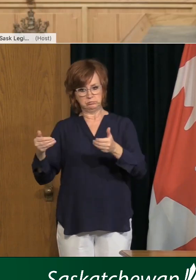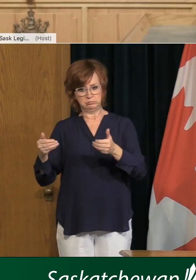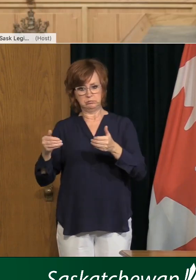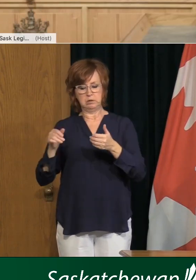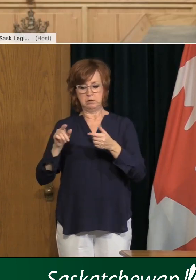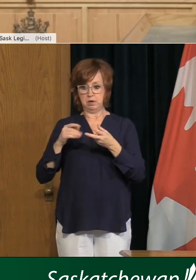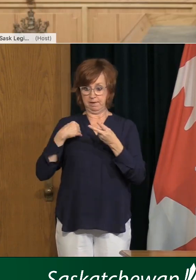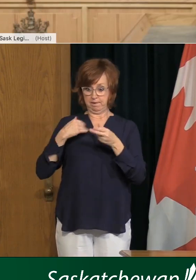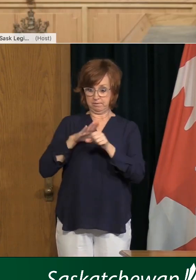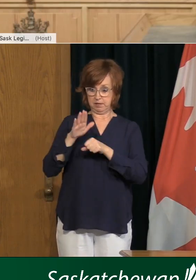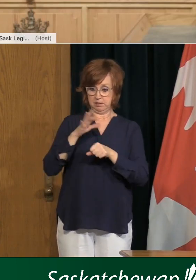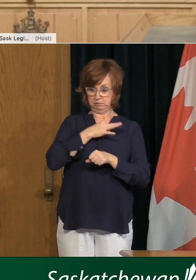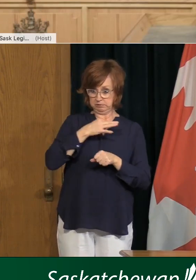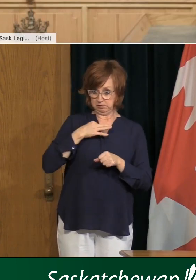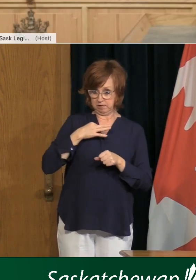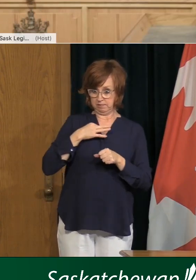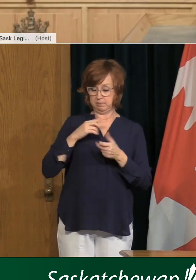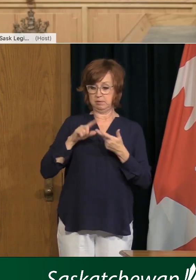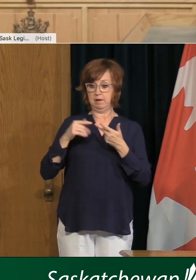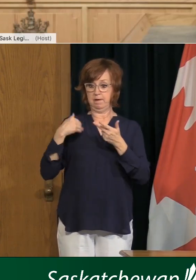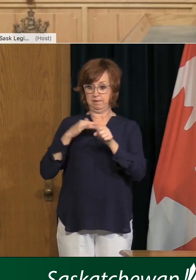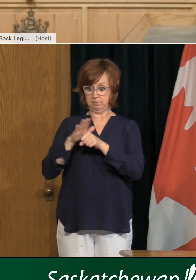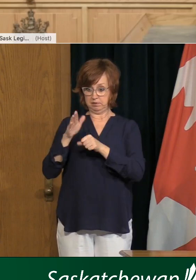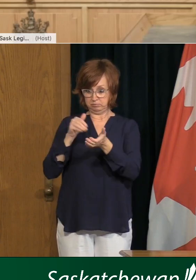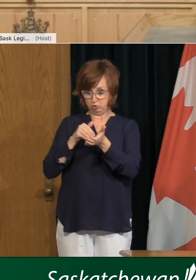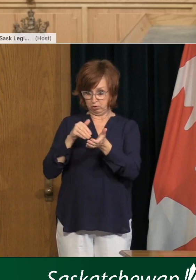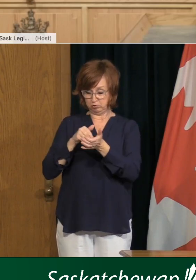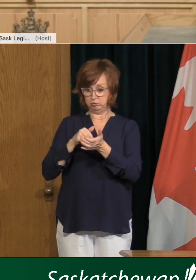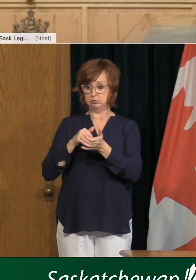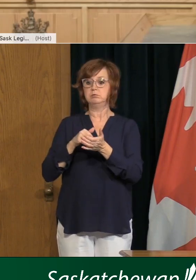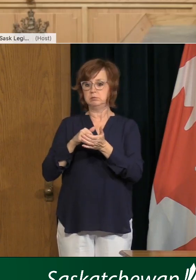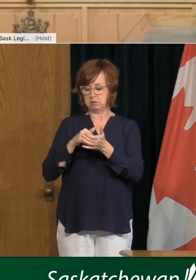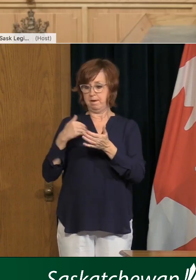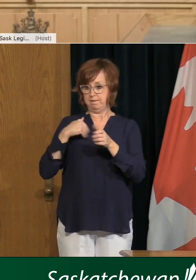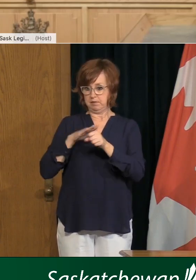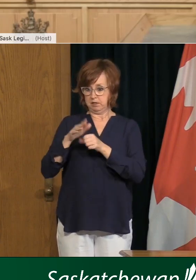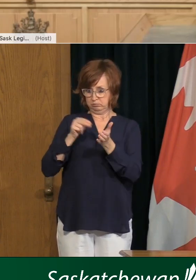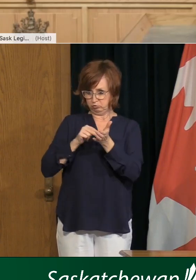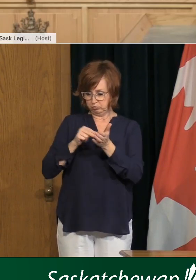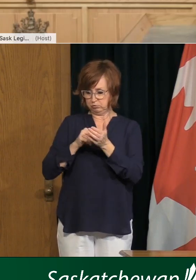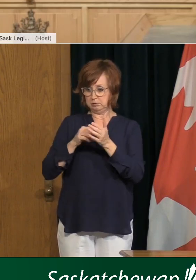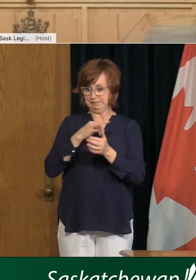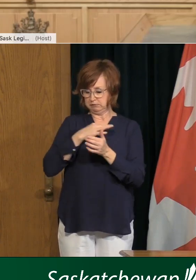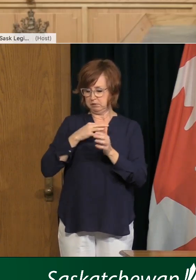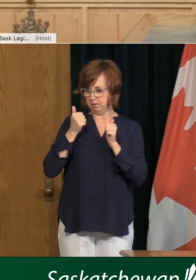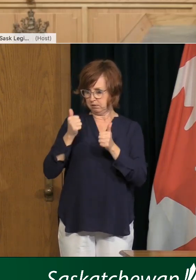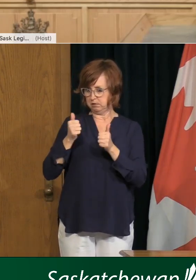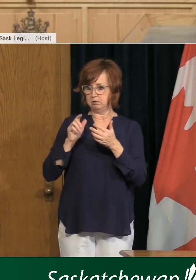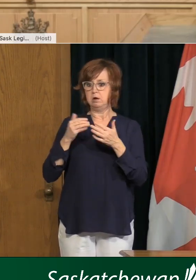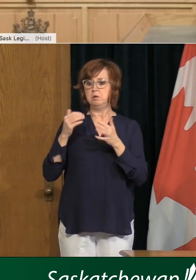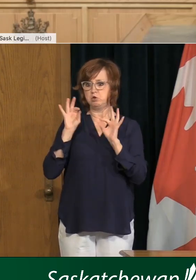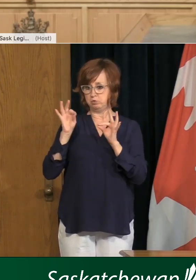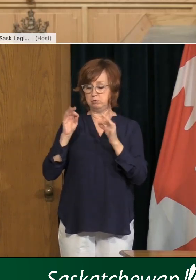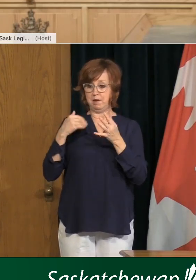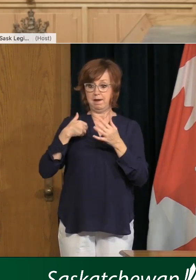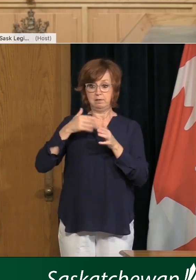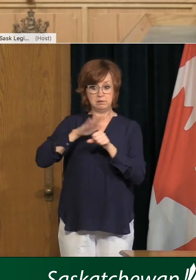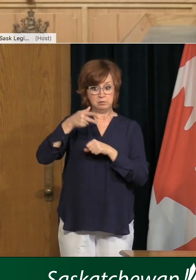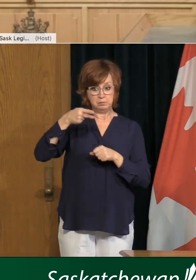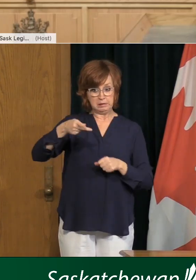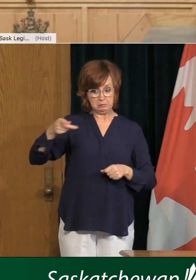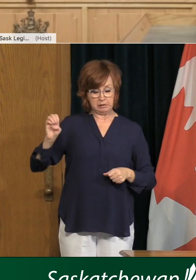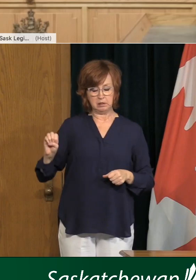staff, physicians, as well as supply chain components like PPE. This plan will